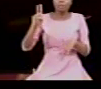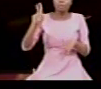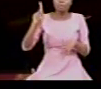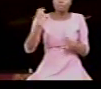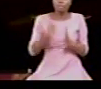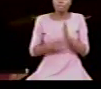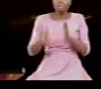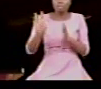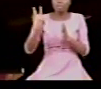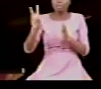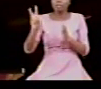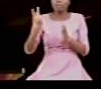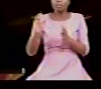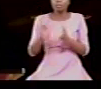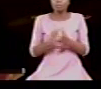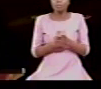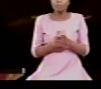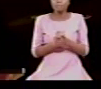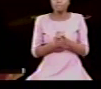Luke 6,